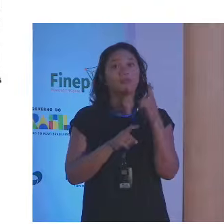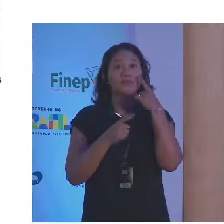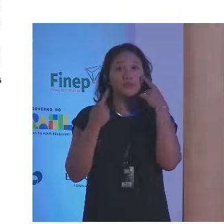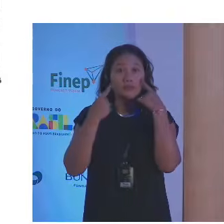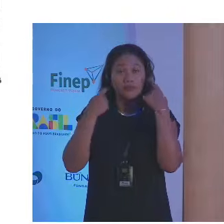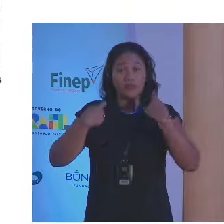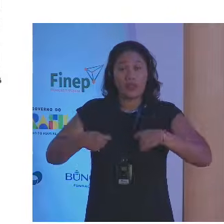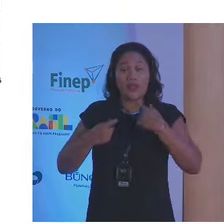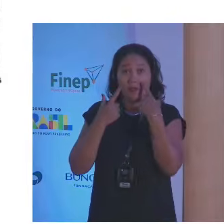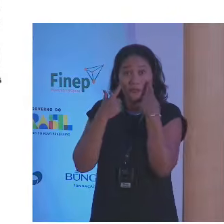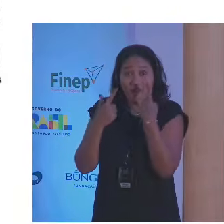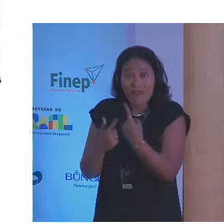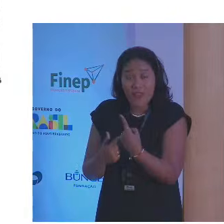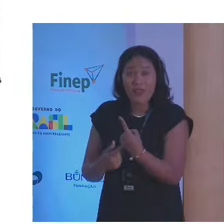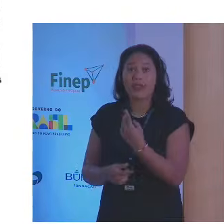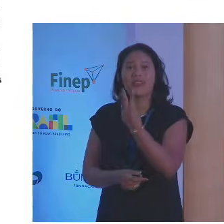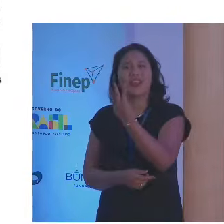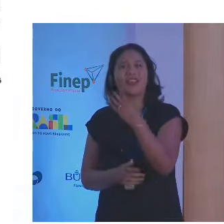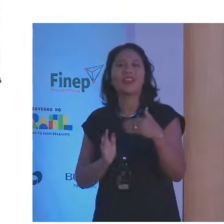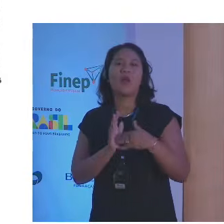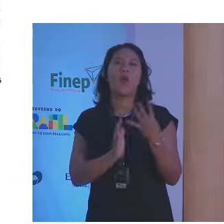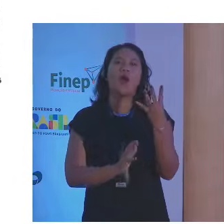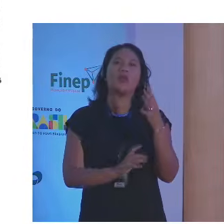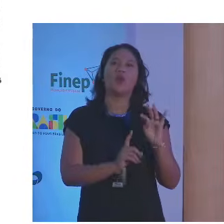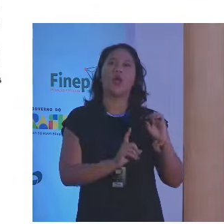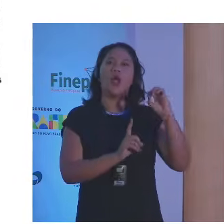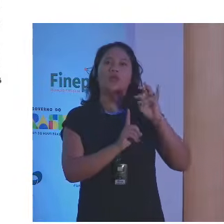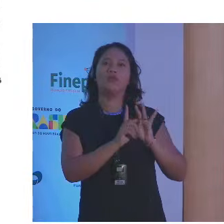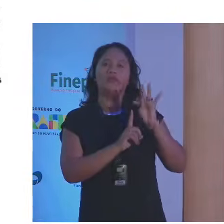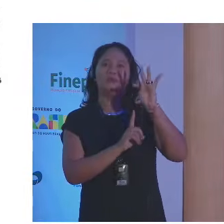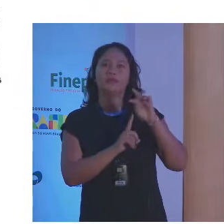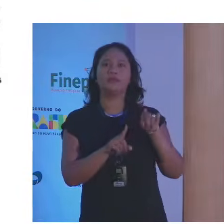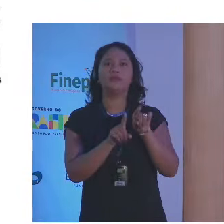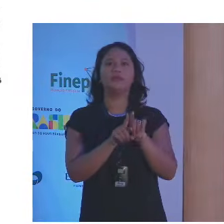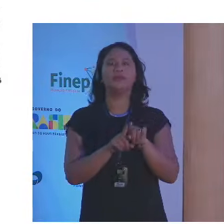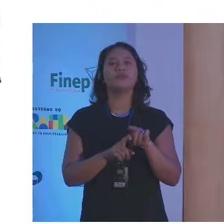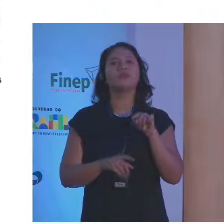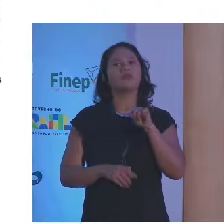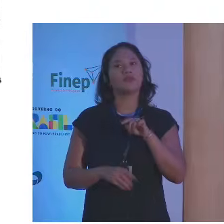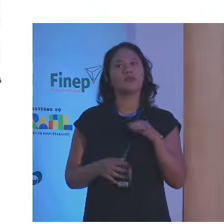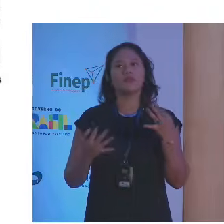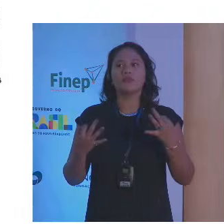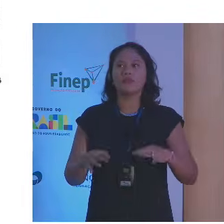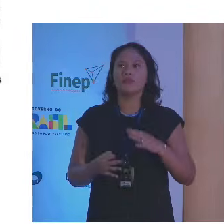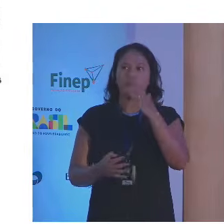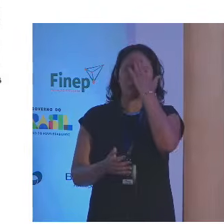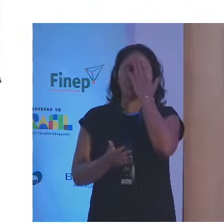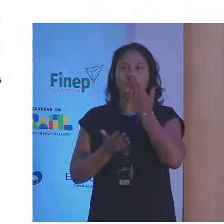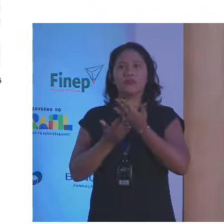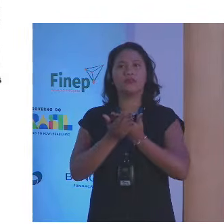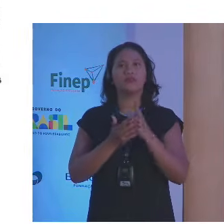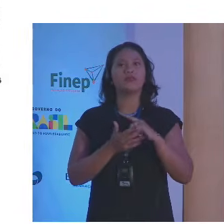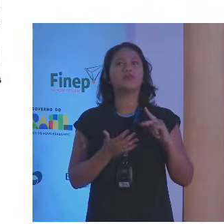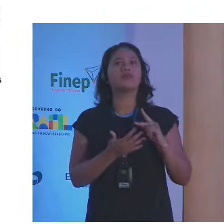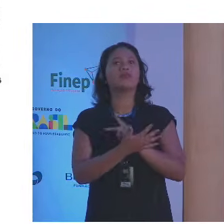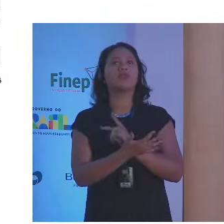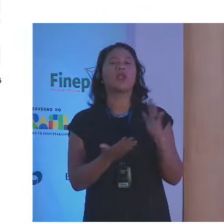4 degree temperature change, which for certain would extinguish all the coral reefs.